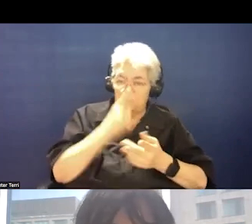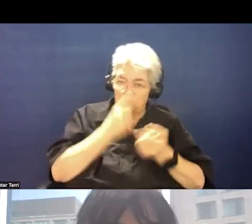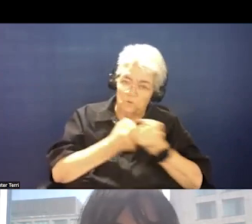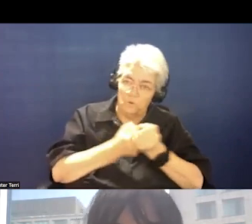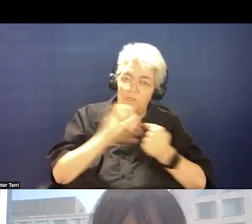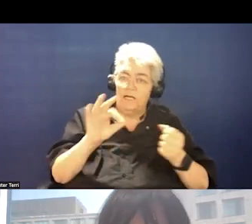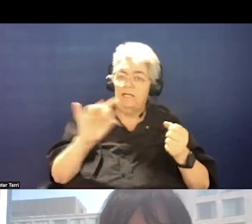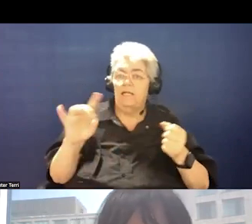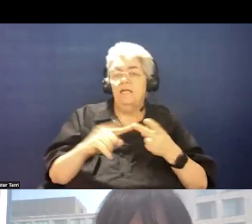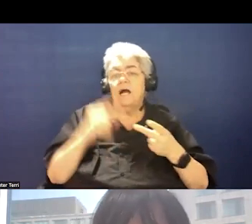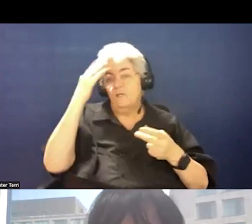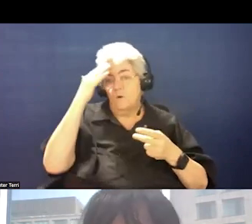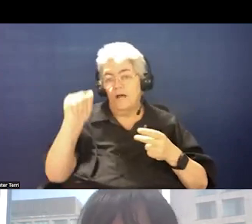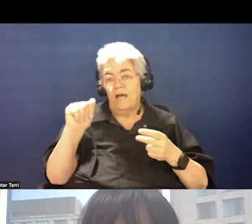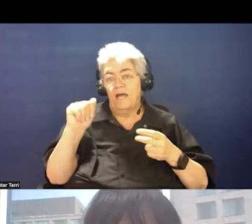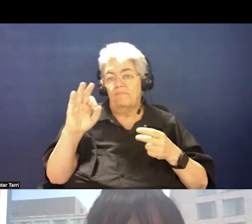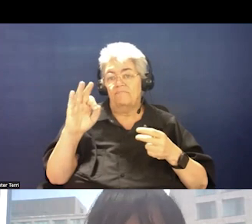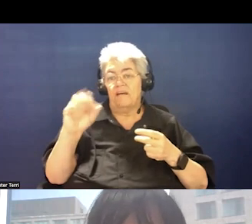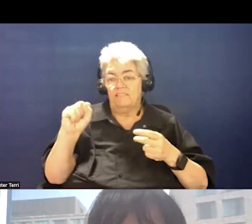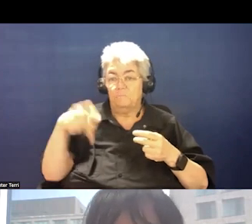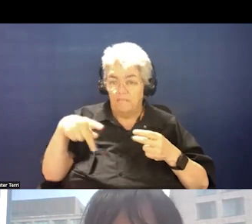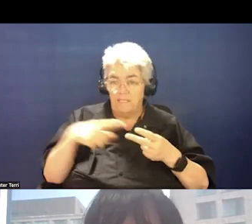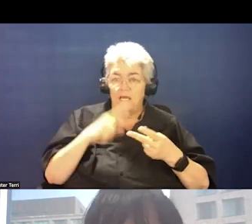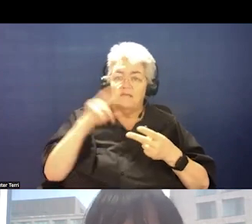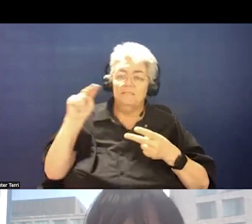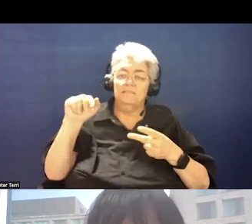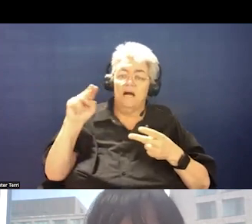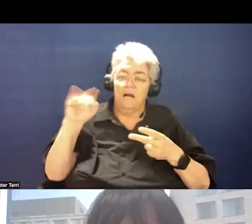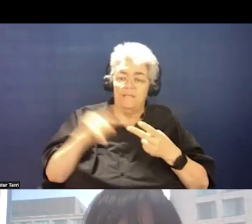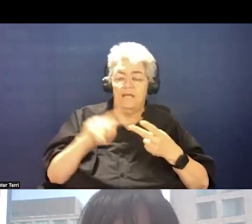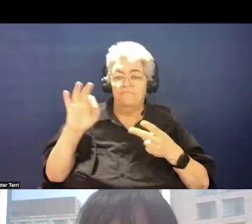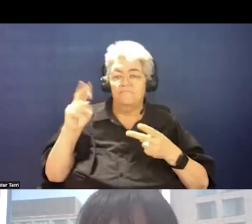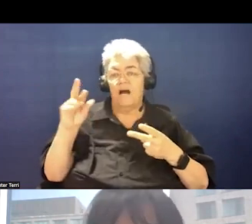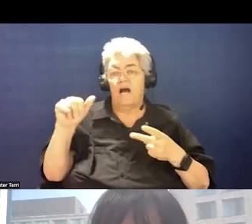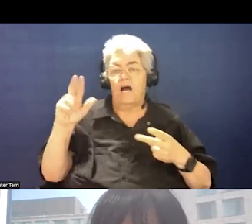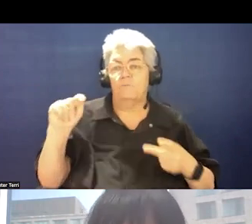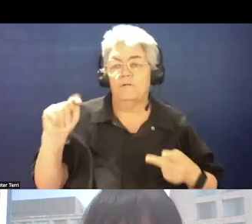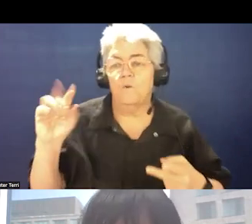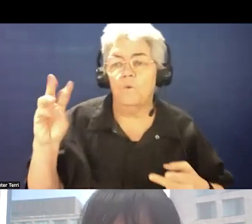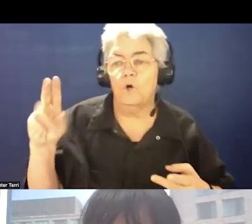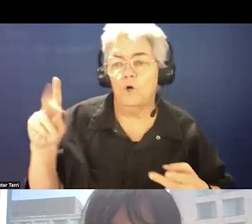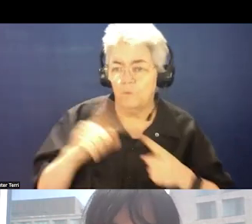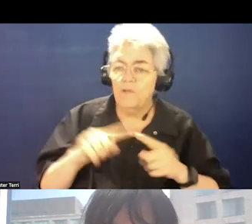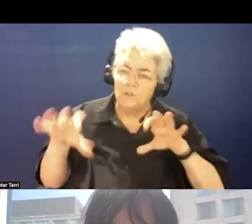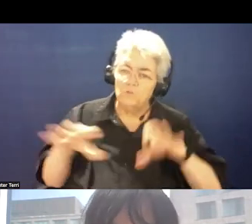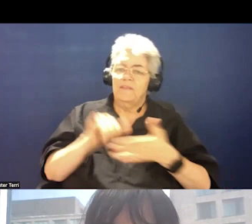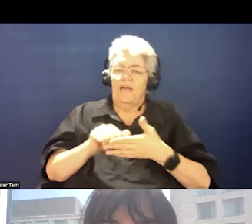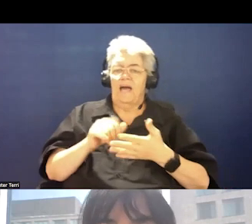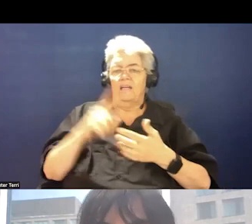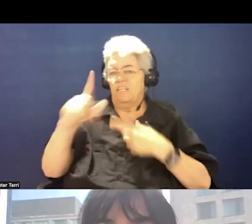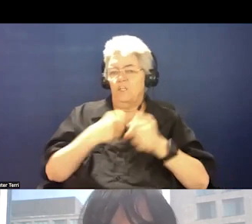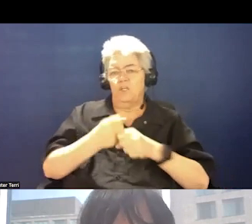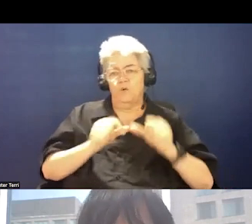I know us at AFSP and at NAMI and, you know, Vibrant, we're all working on that year round really. But I think